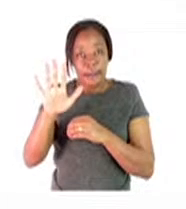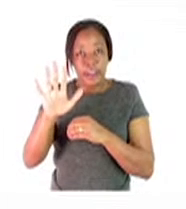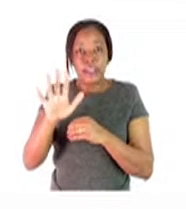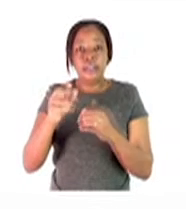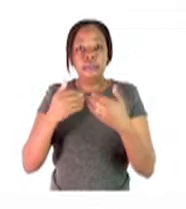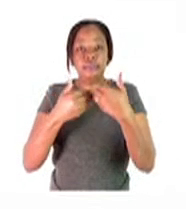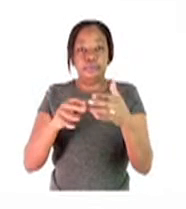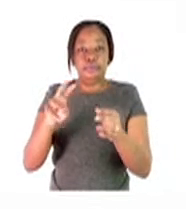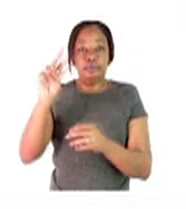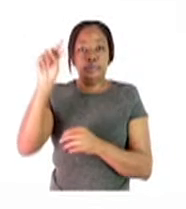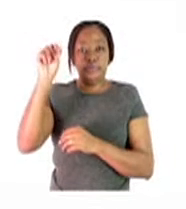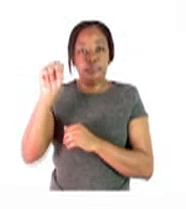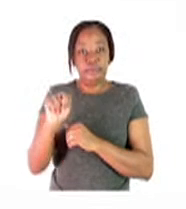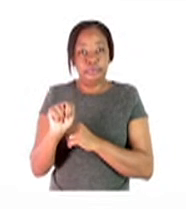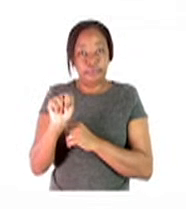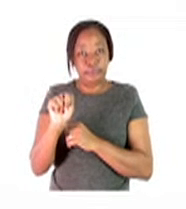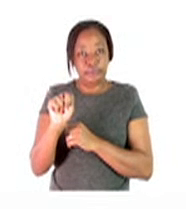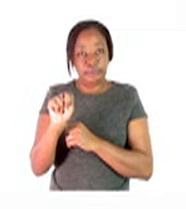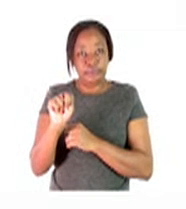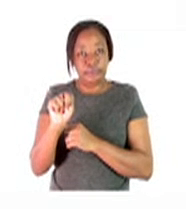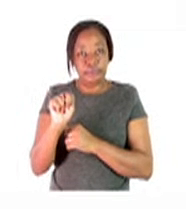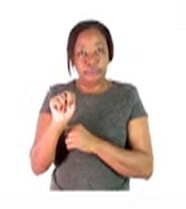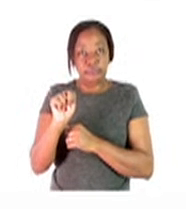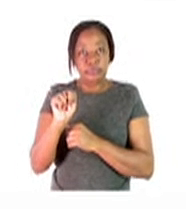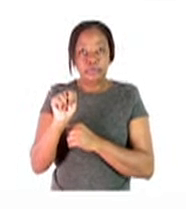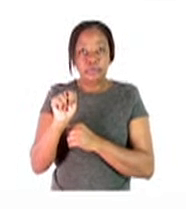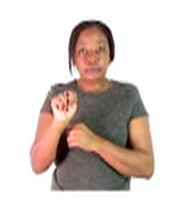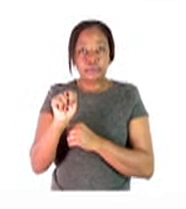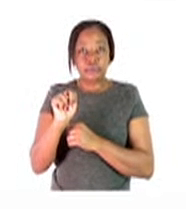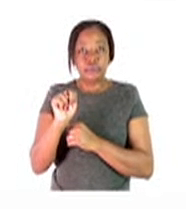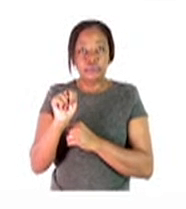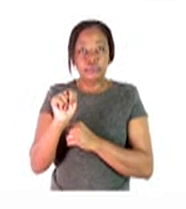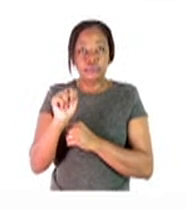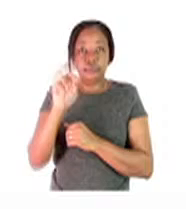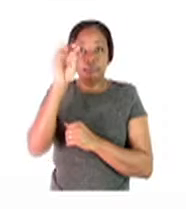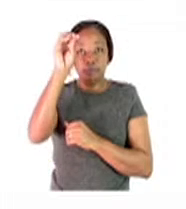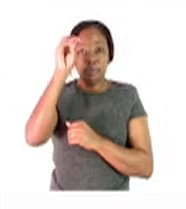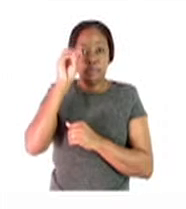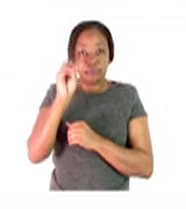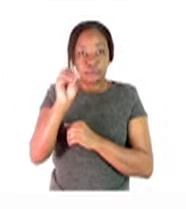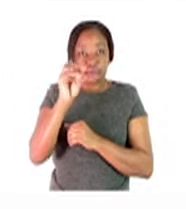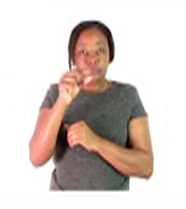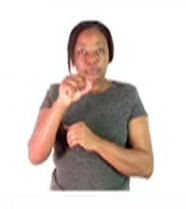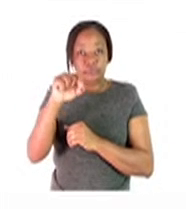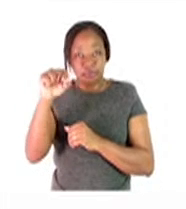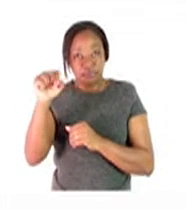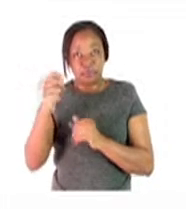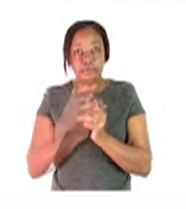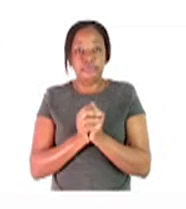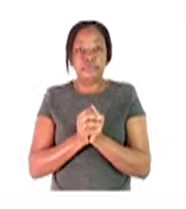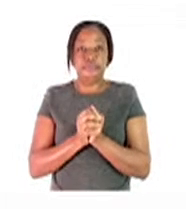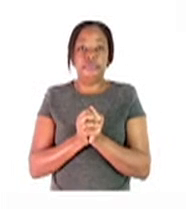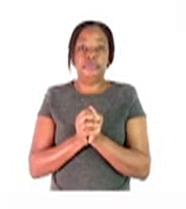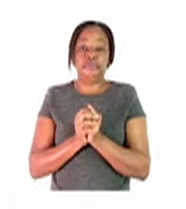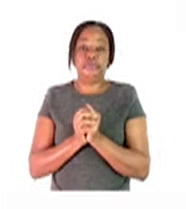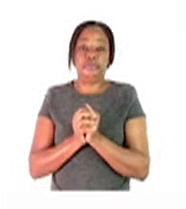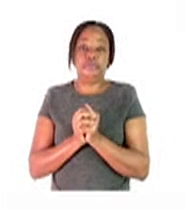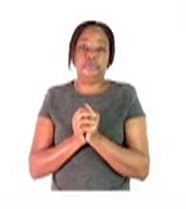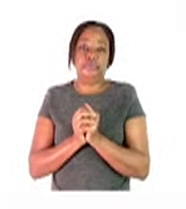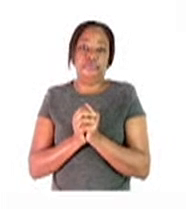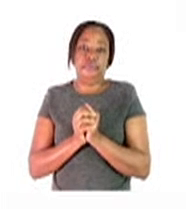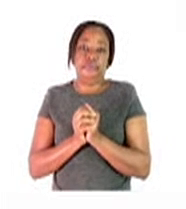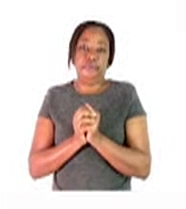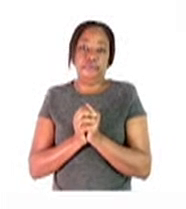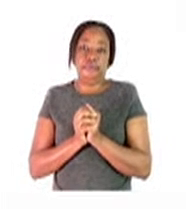N there, and there are some letters which are left here, and on the middle there is a P, and the other letters are also left